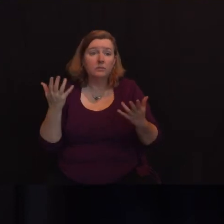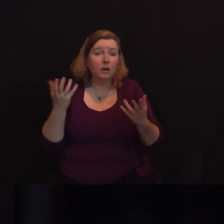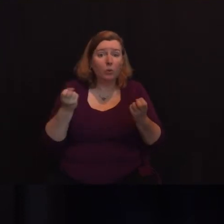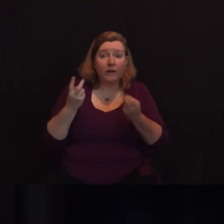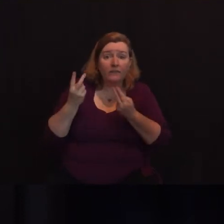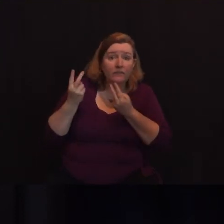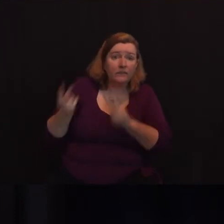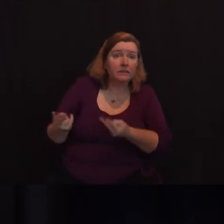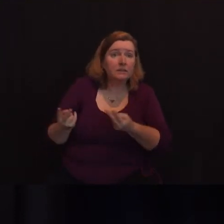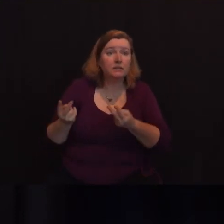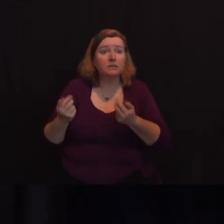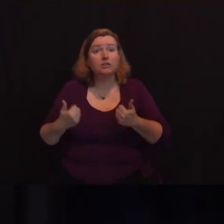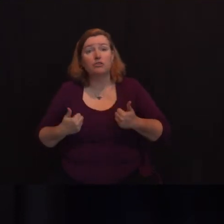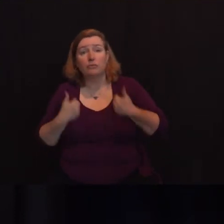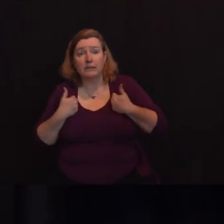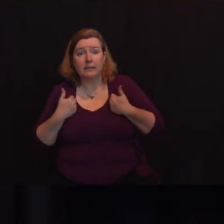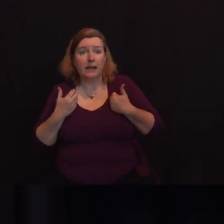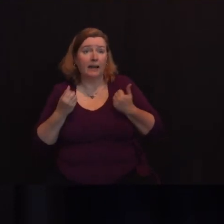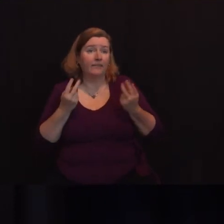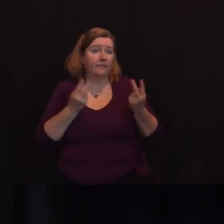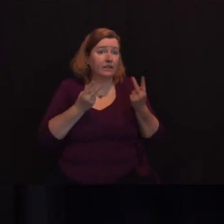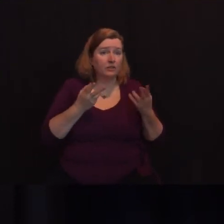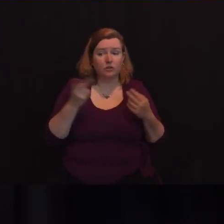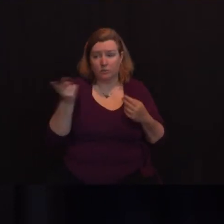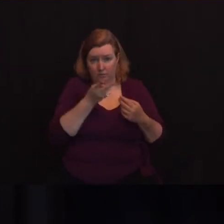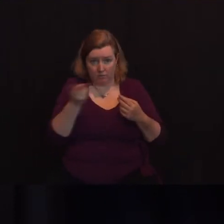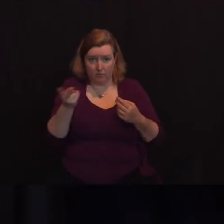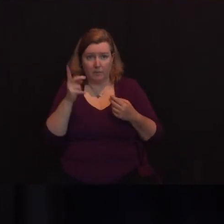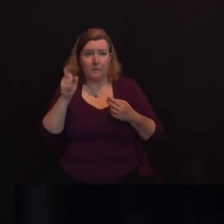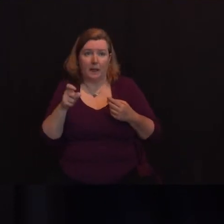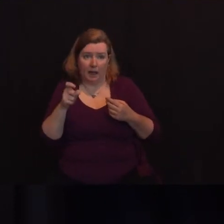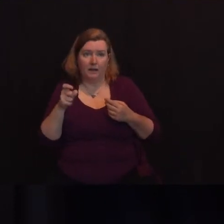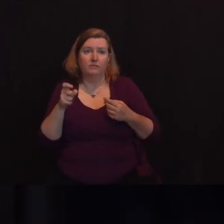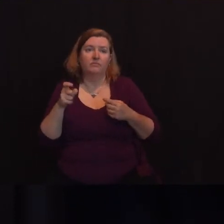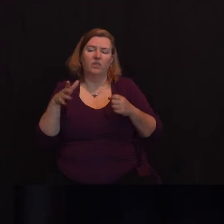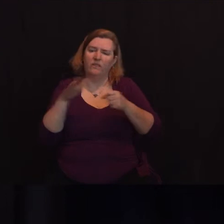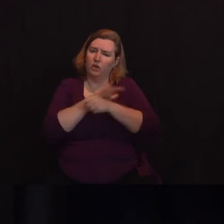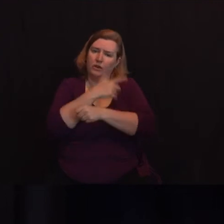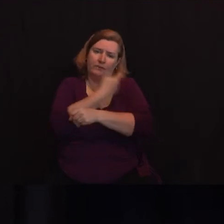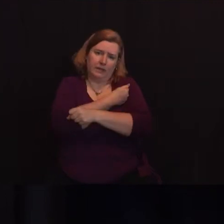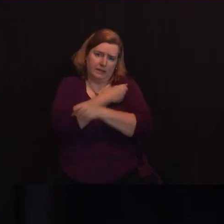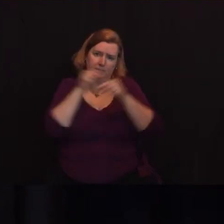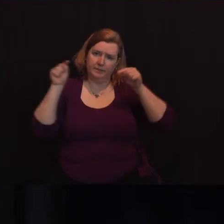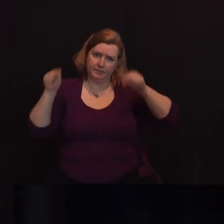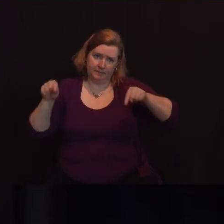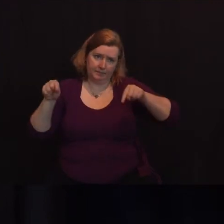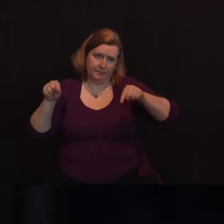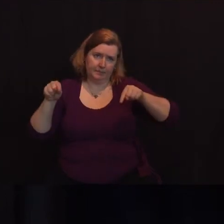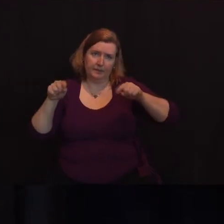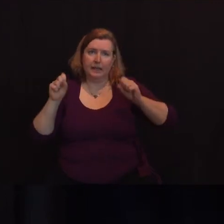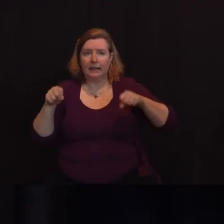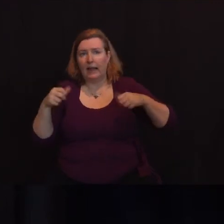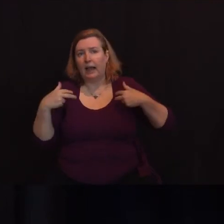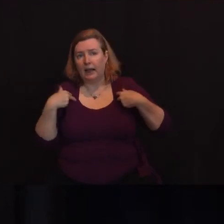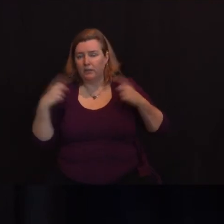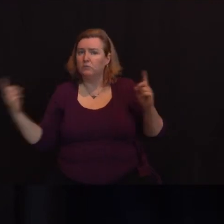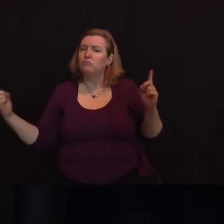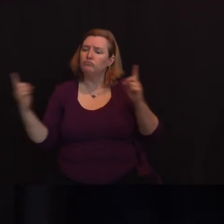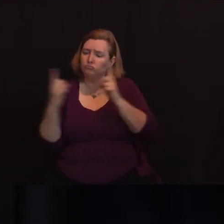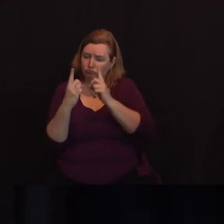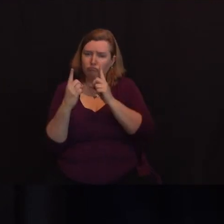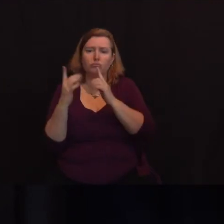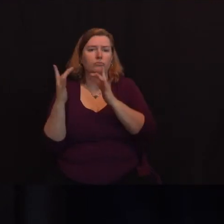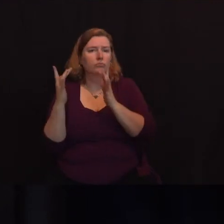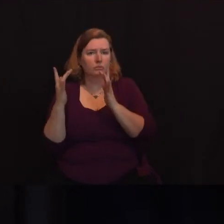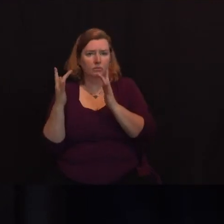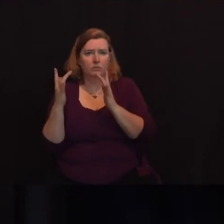and resident are fully vaccinated, residents and their visitors may choose to have close contact, including touching or